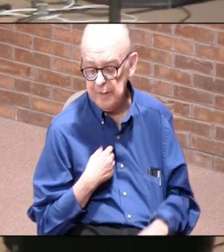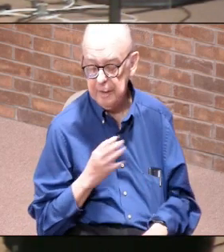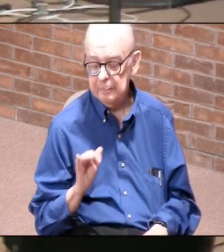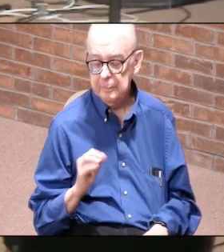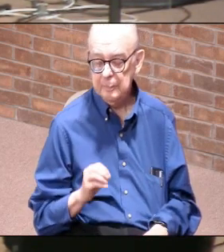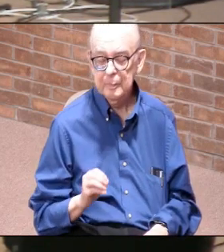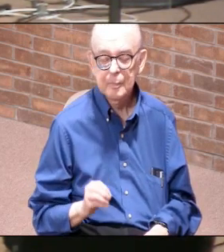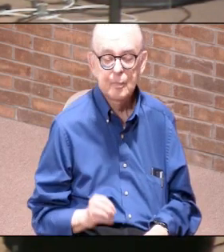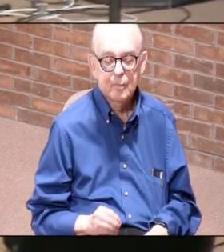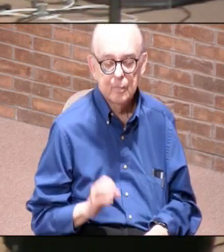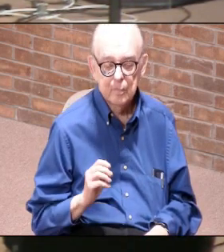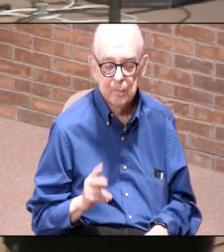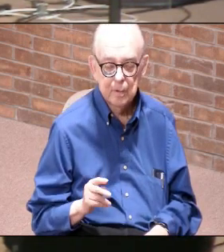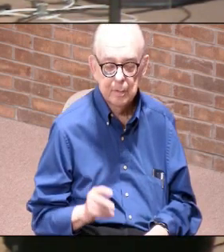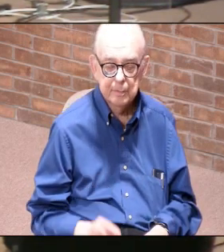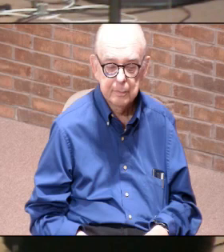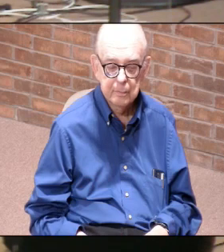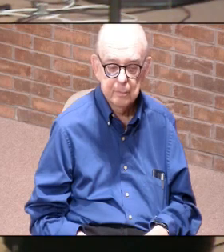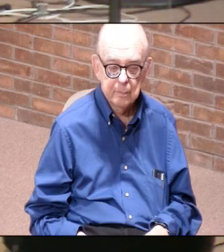okay?